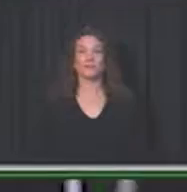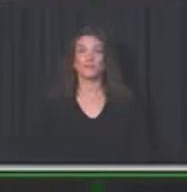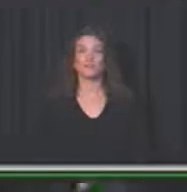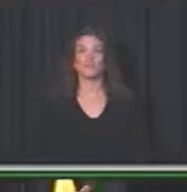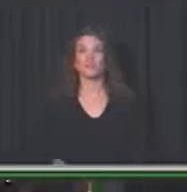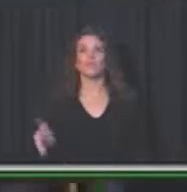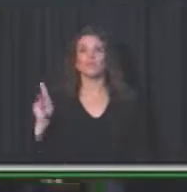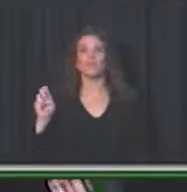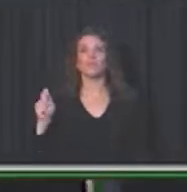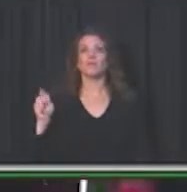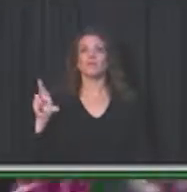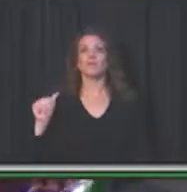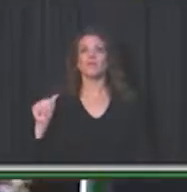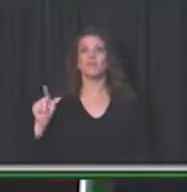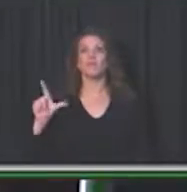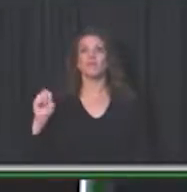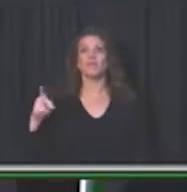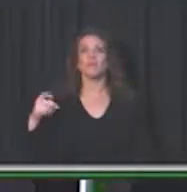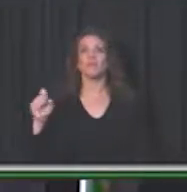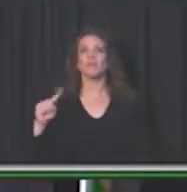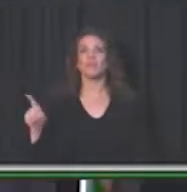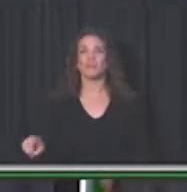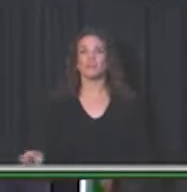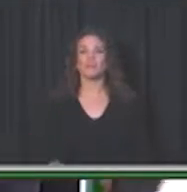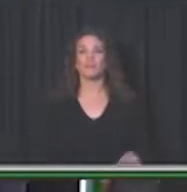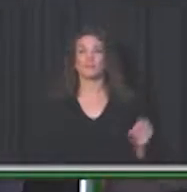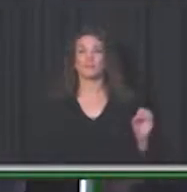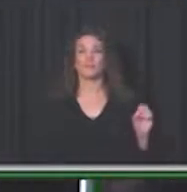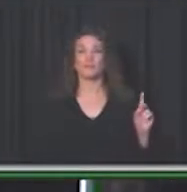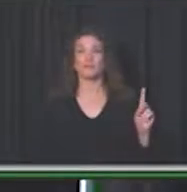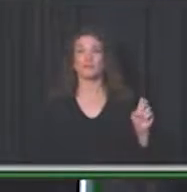Kendra Lopez. Odin Arcos.